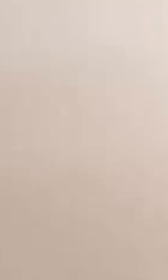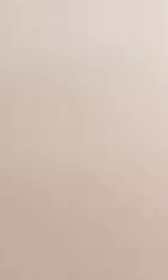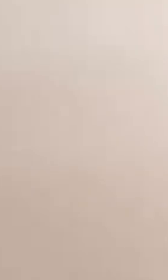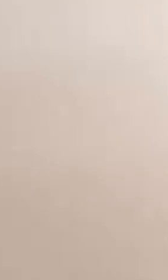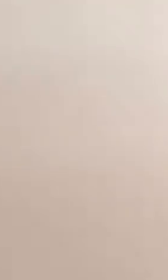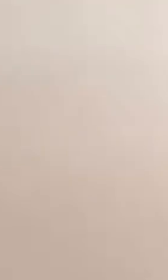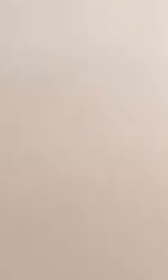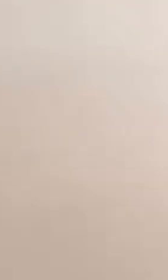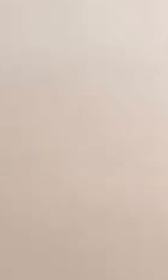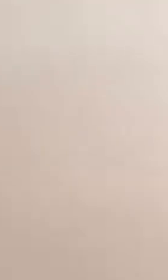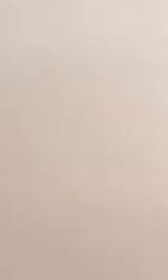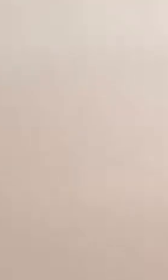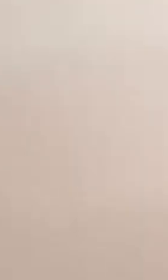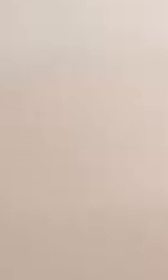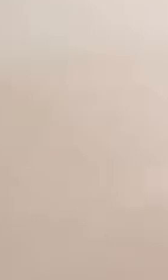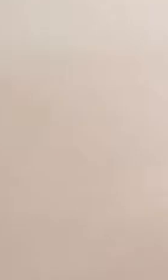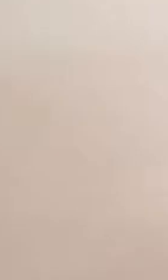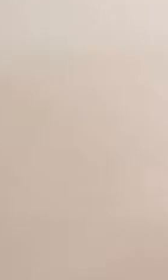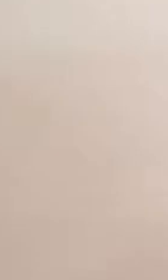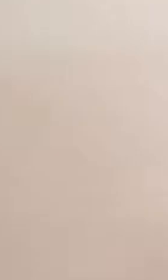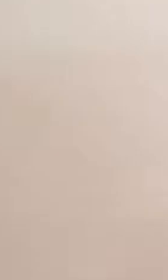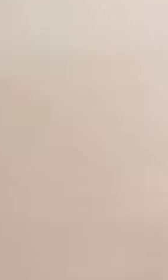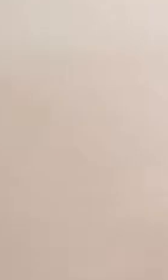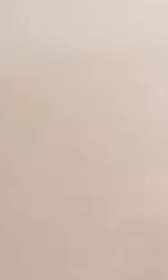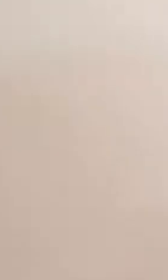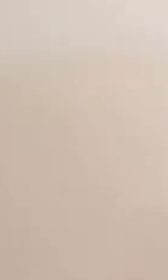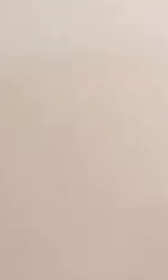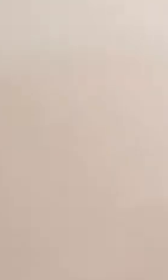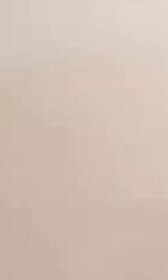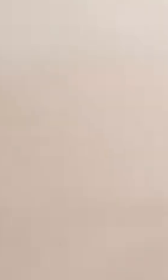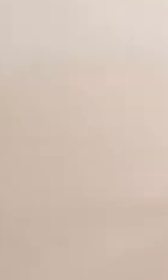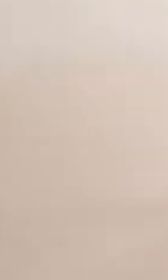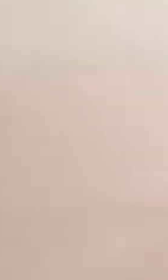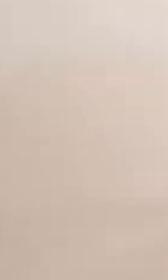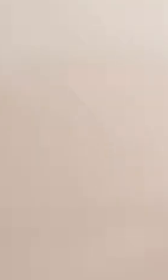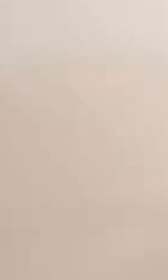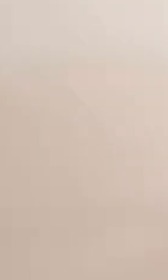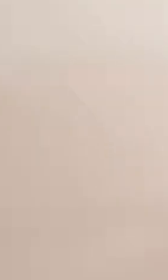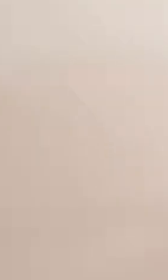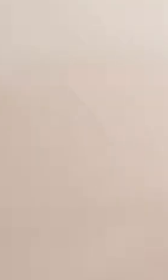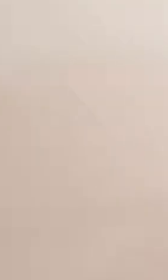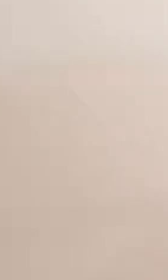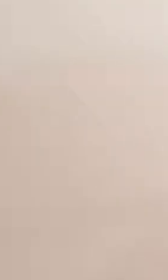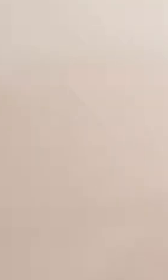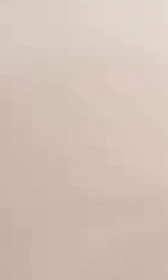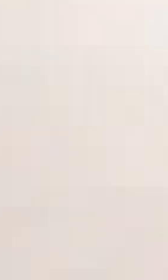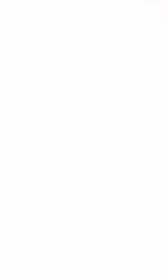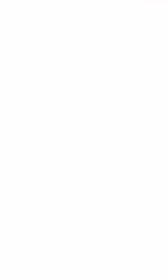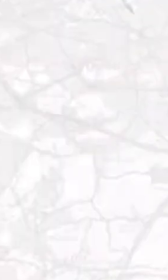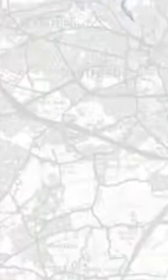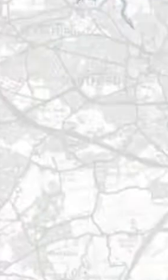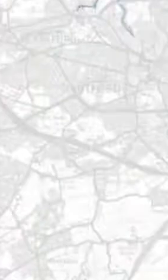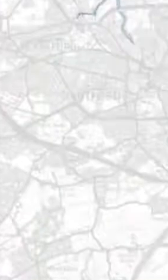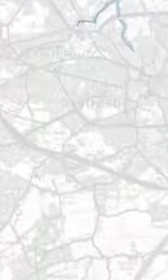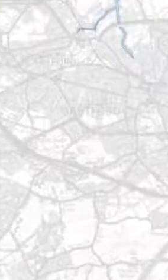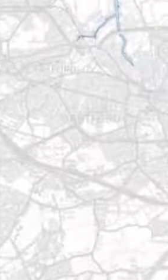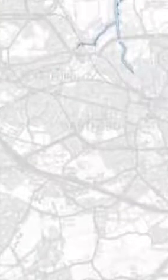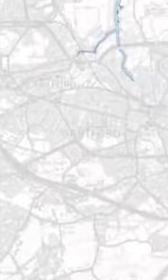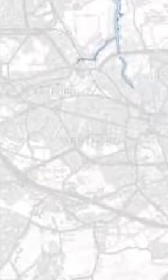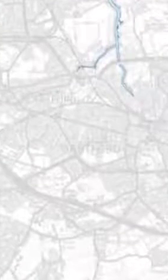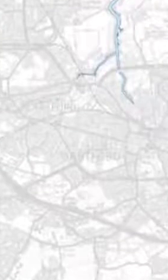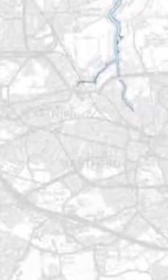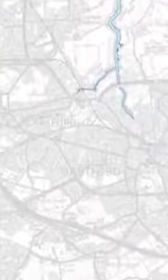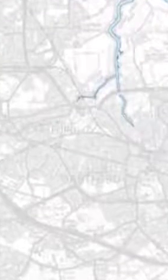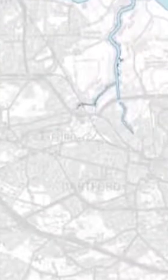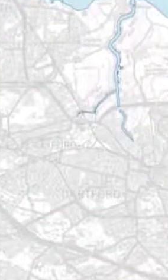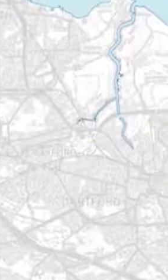this video, I want to give you a brief introduction into some of the key design refinements we're proposing in Thurrock and Essex. Because we've refined